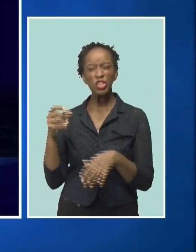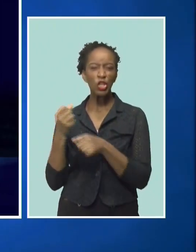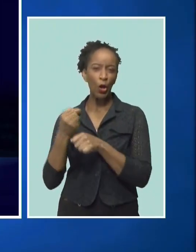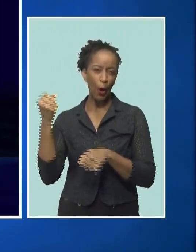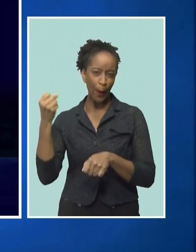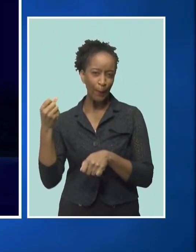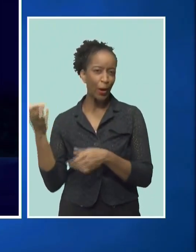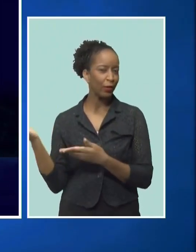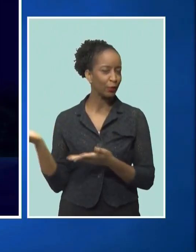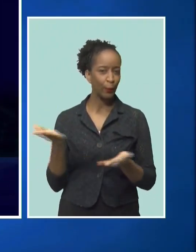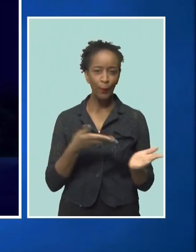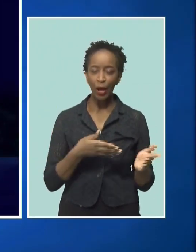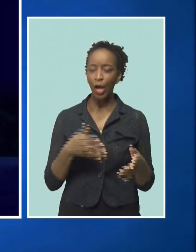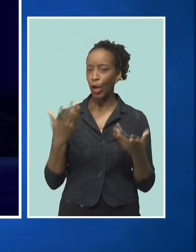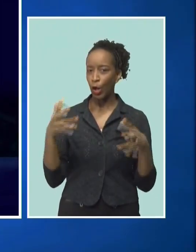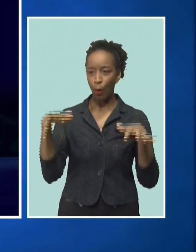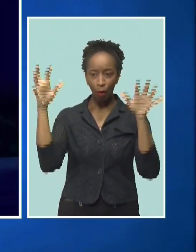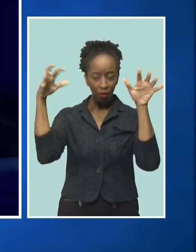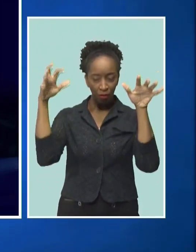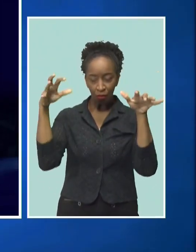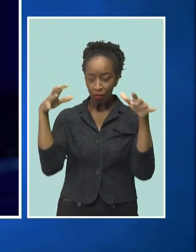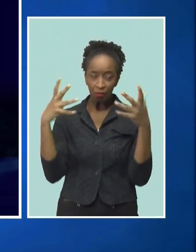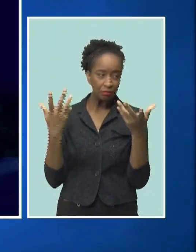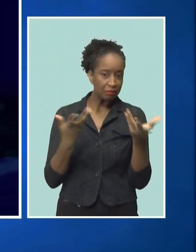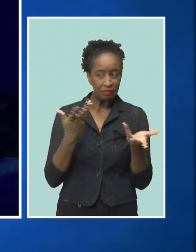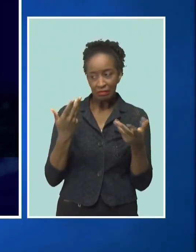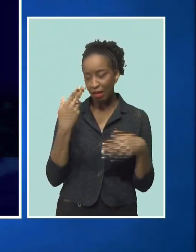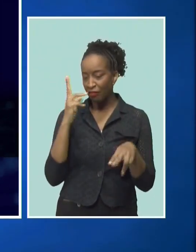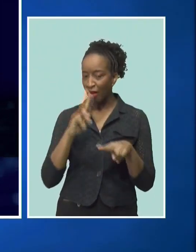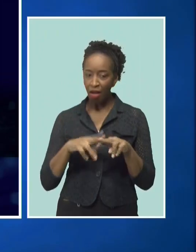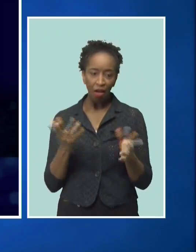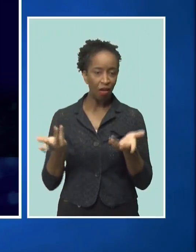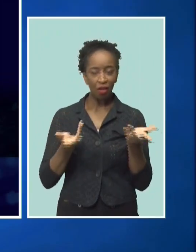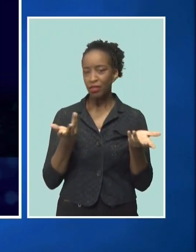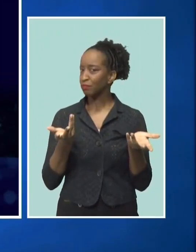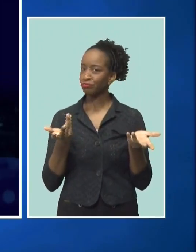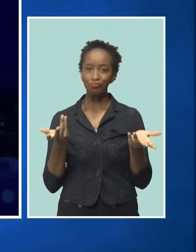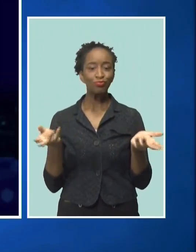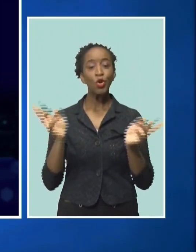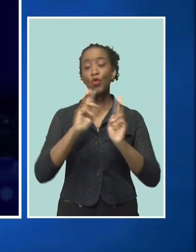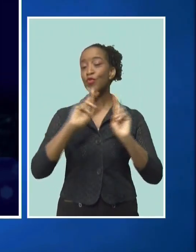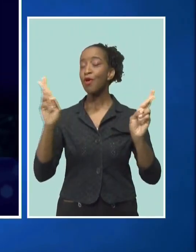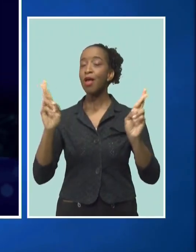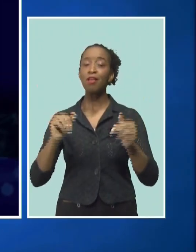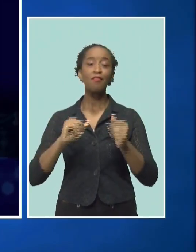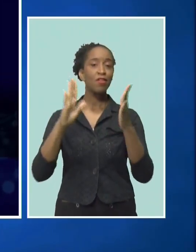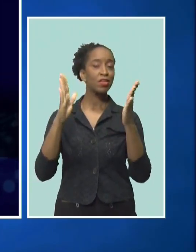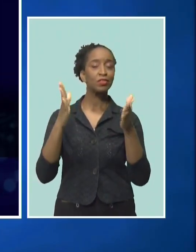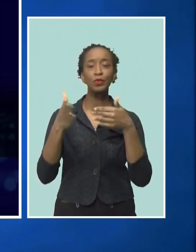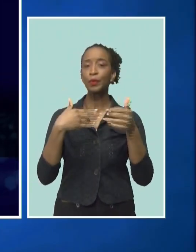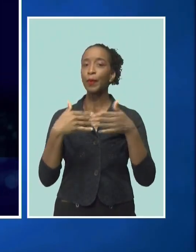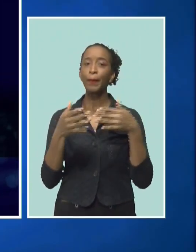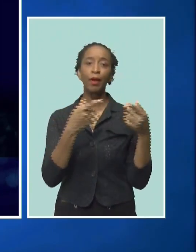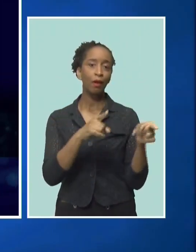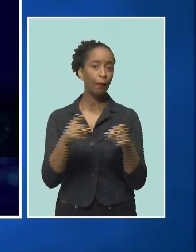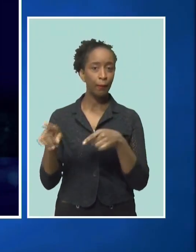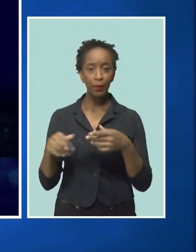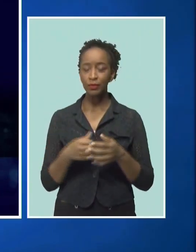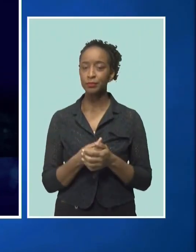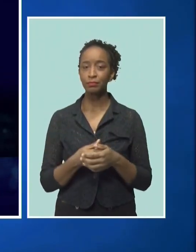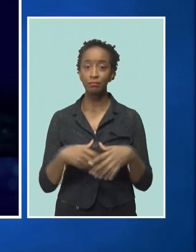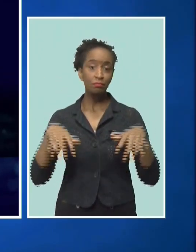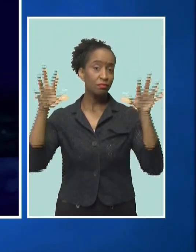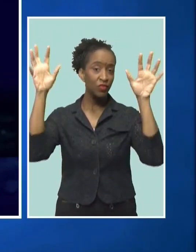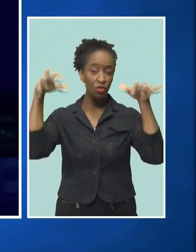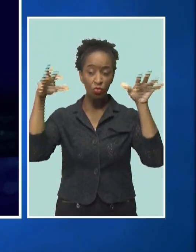rain is going to stop this train at all. So walk with your umbrellas. It's a family get together. And if the rain falls,